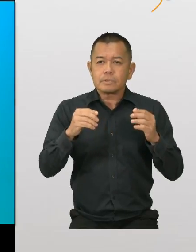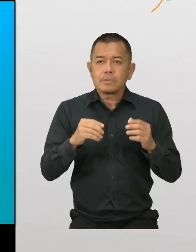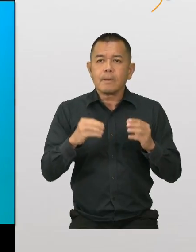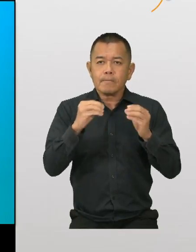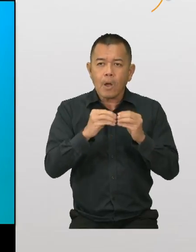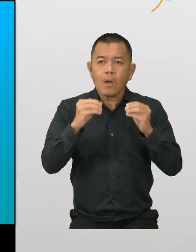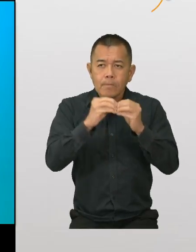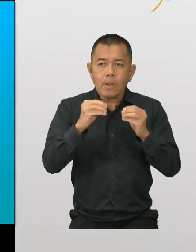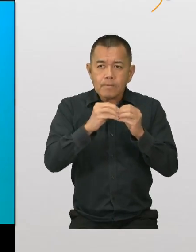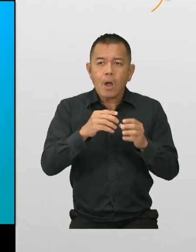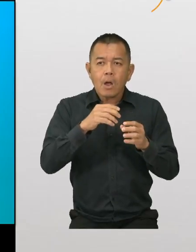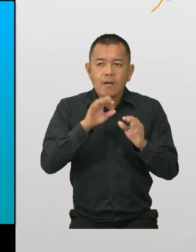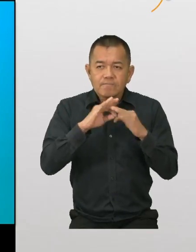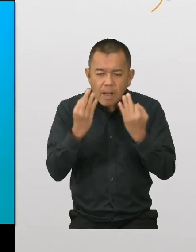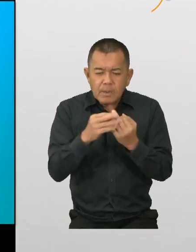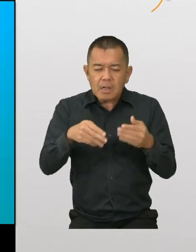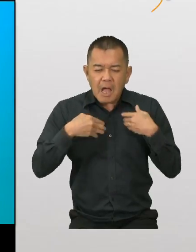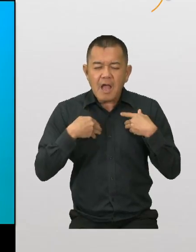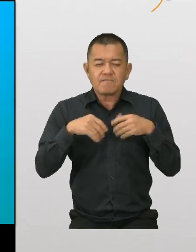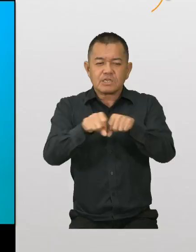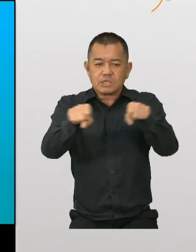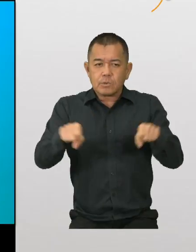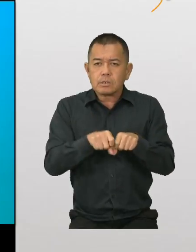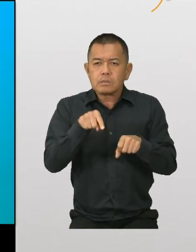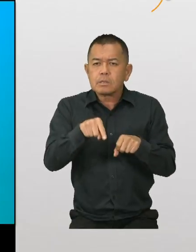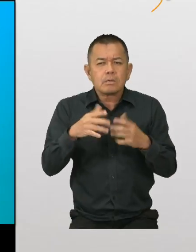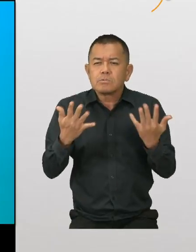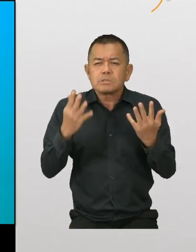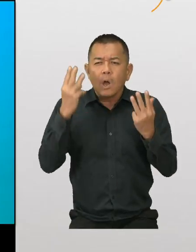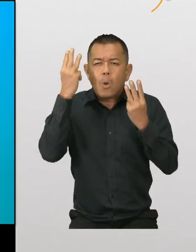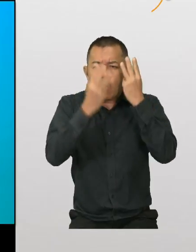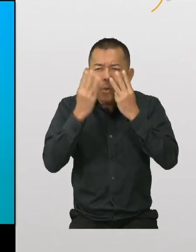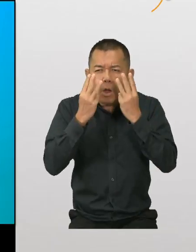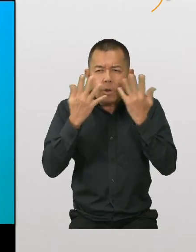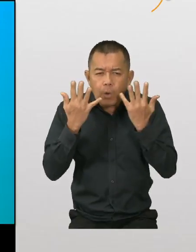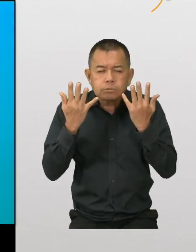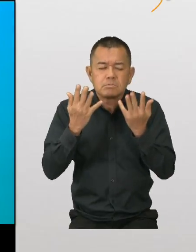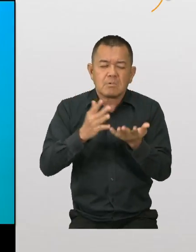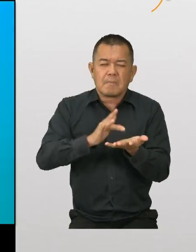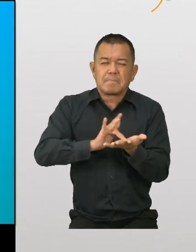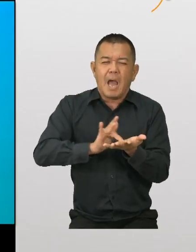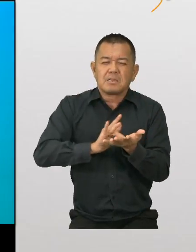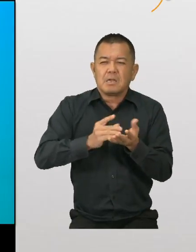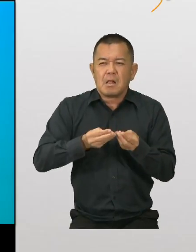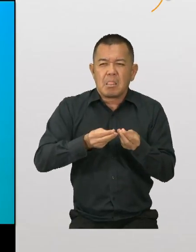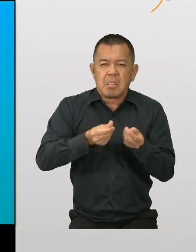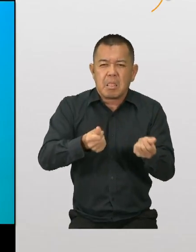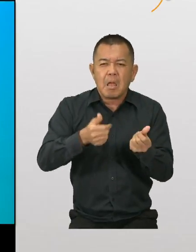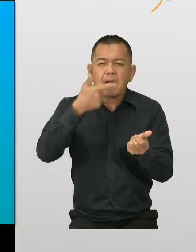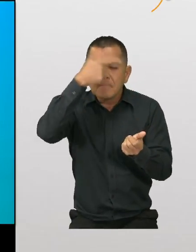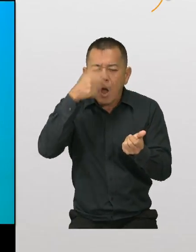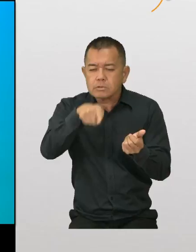are in this situation now. What do they worry about? They worry about medical expenses because their parents are getting old and will have more